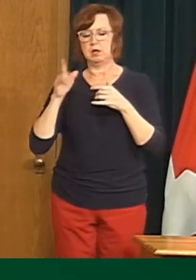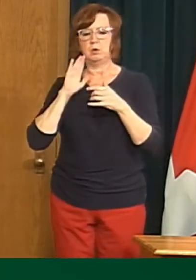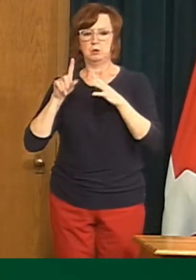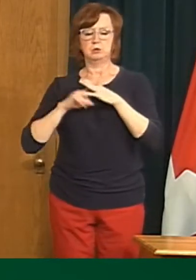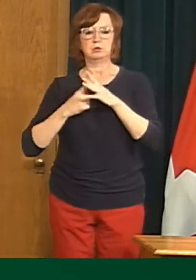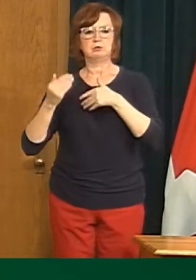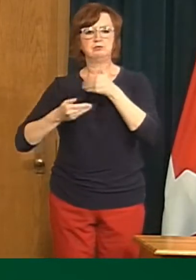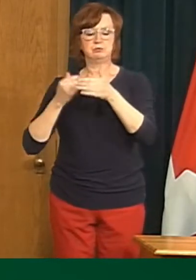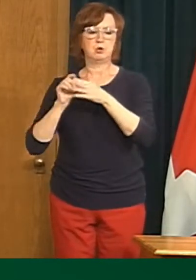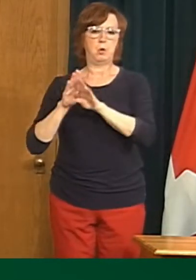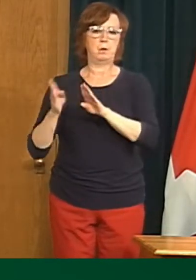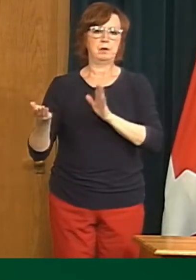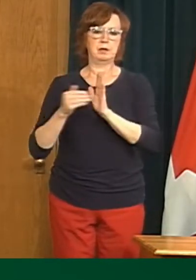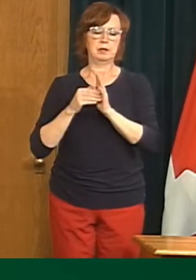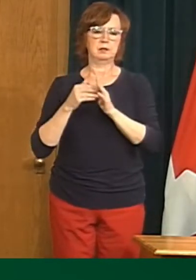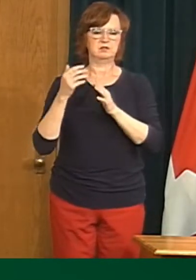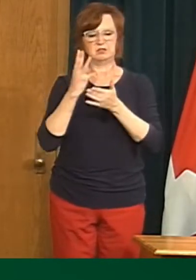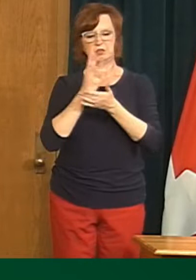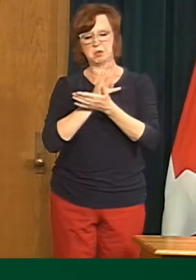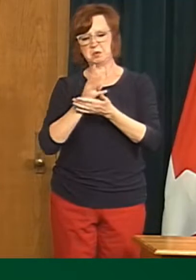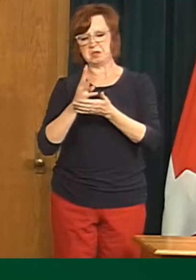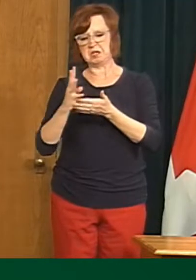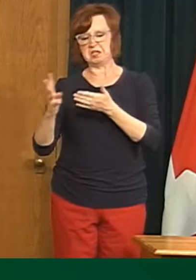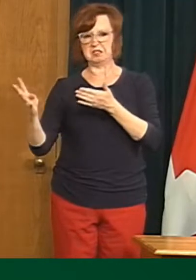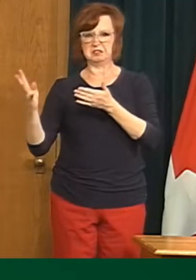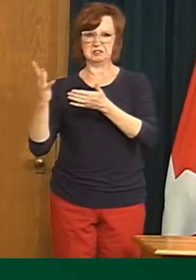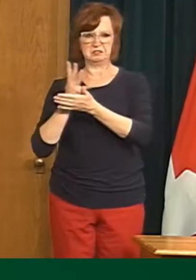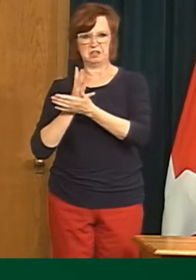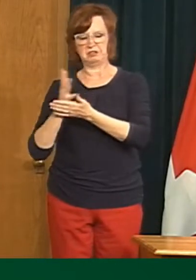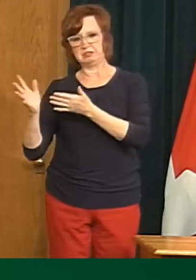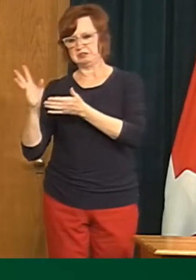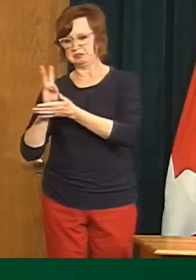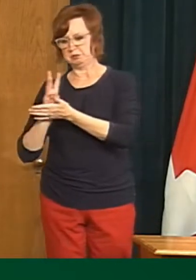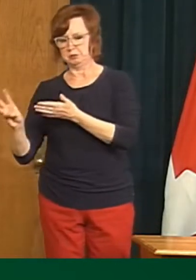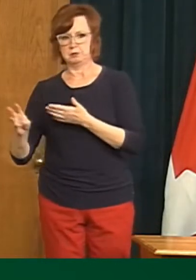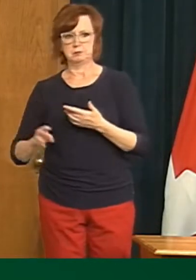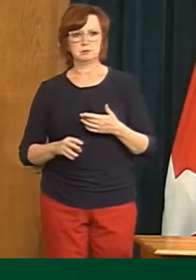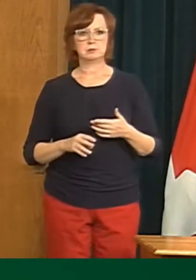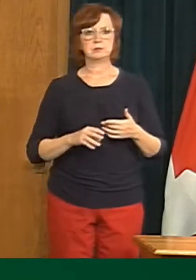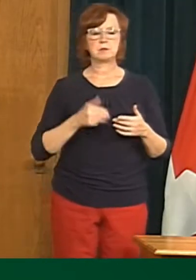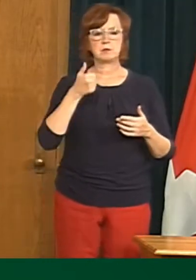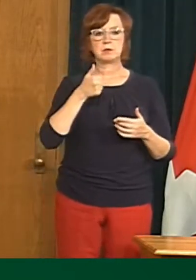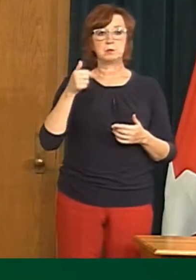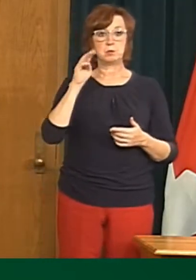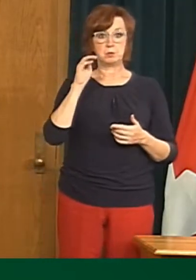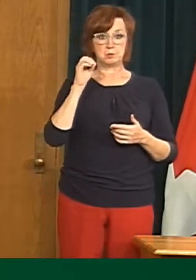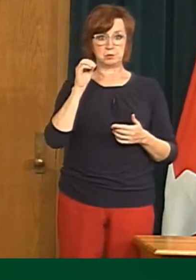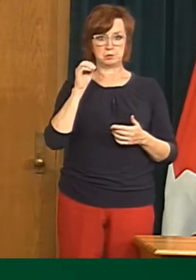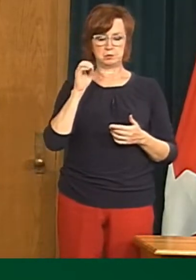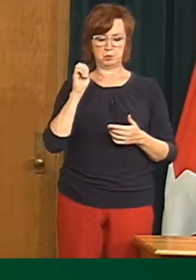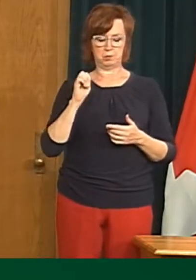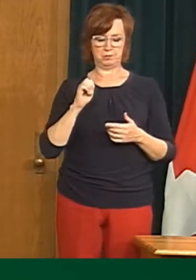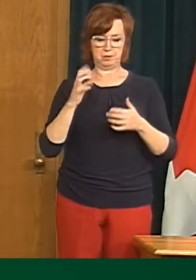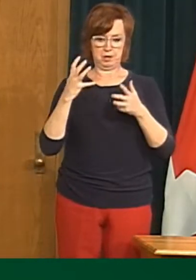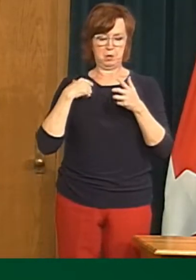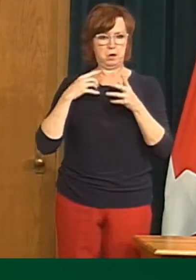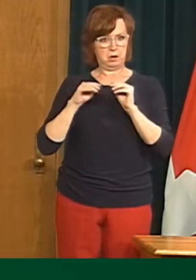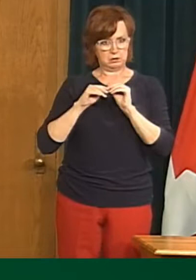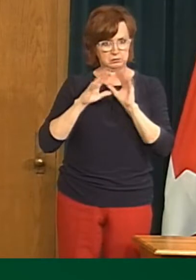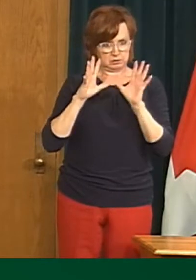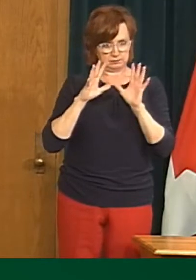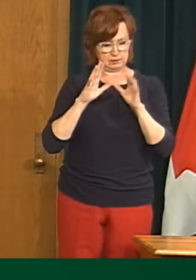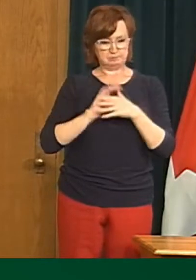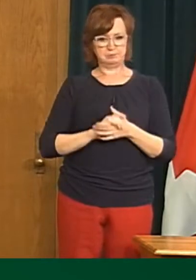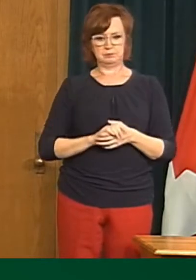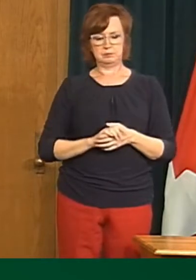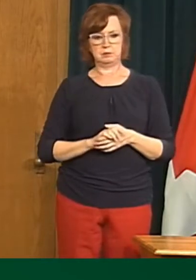facility. I would just end with saying I understand there may have been some confusion in not being clear